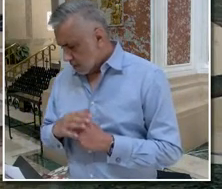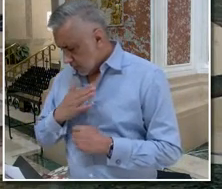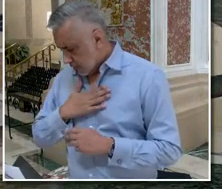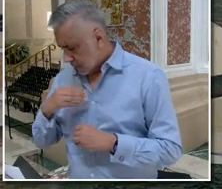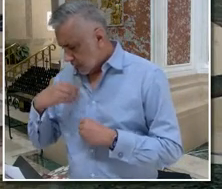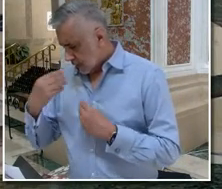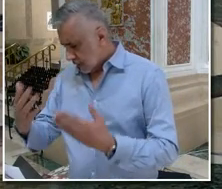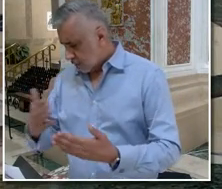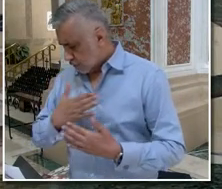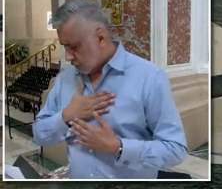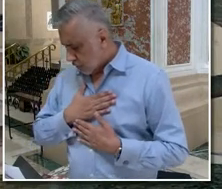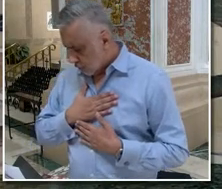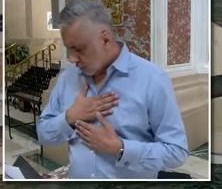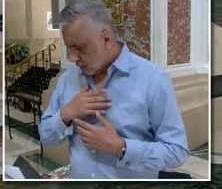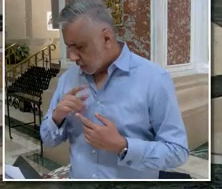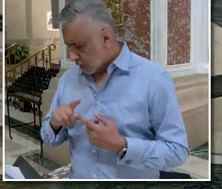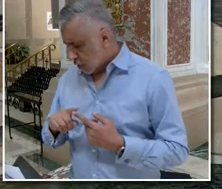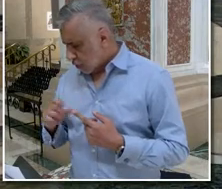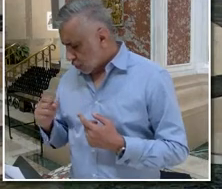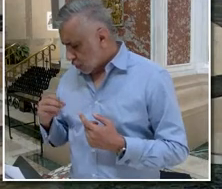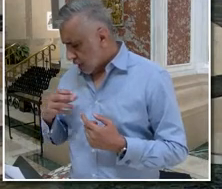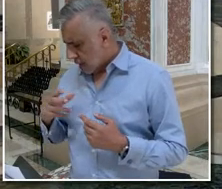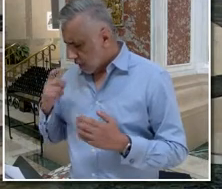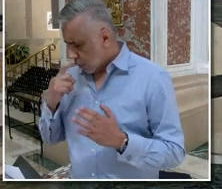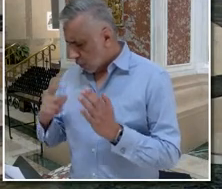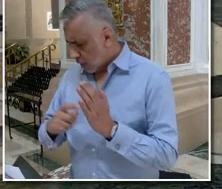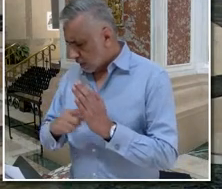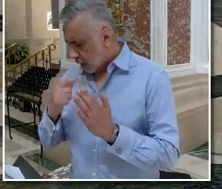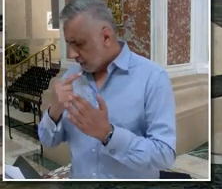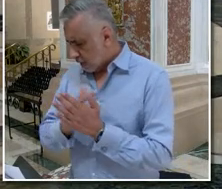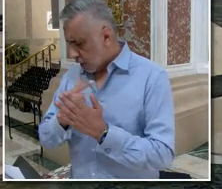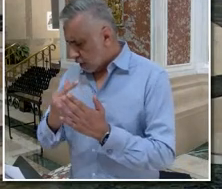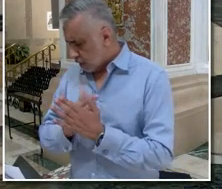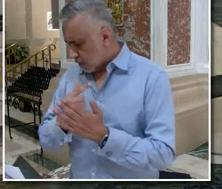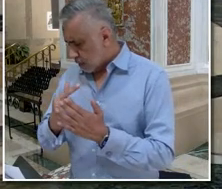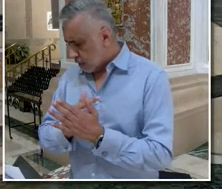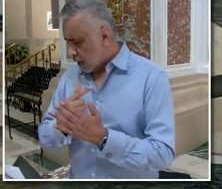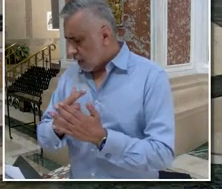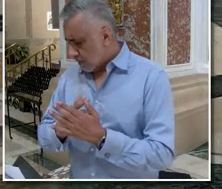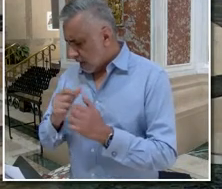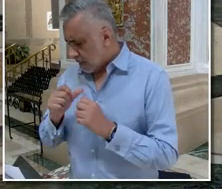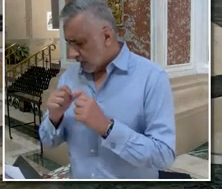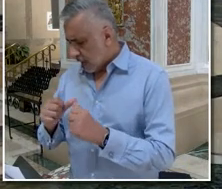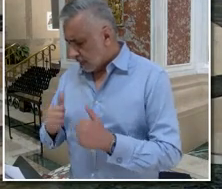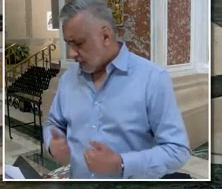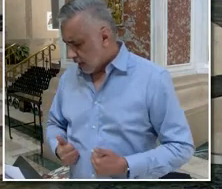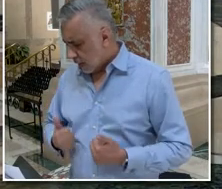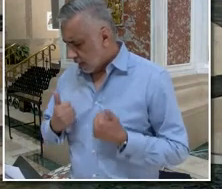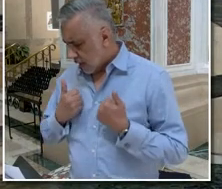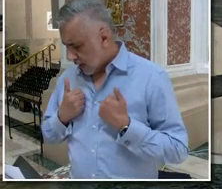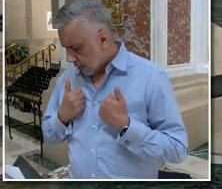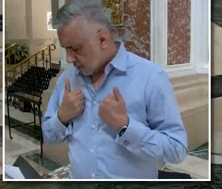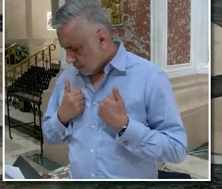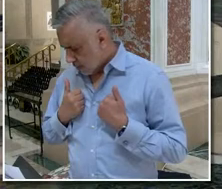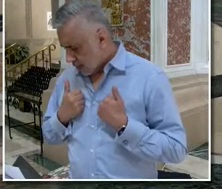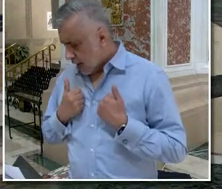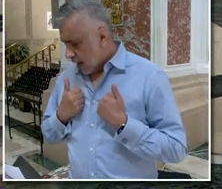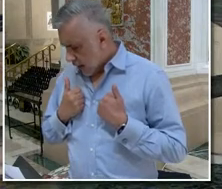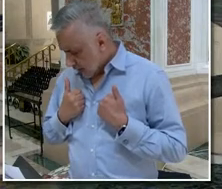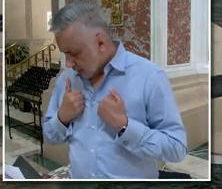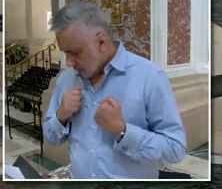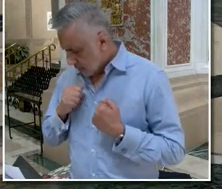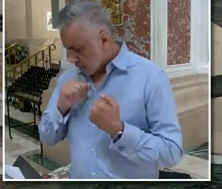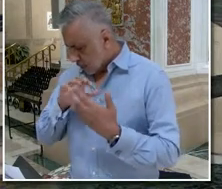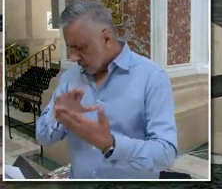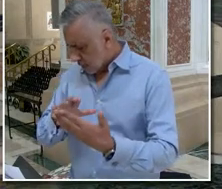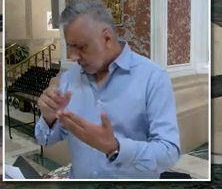Please give generously so that the witness of the gospel may be kept alive, and the presence